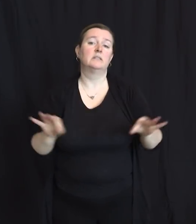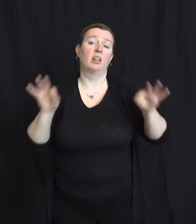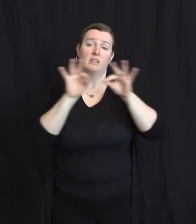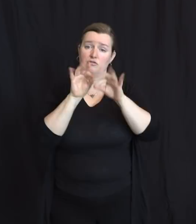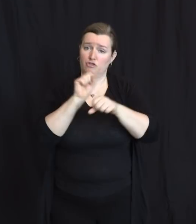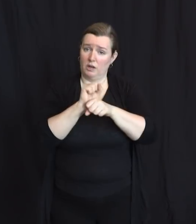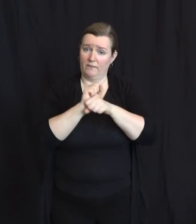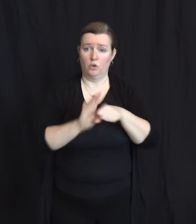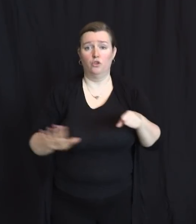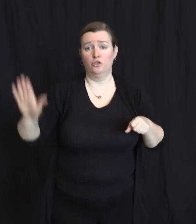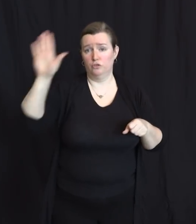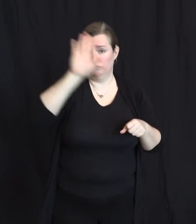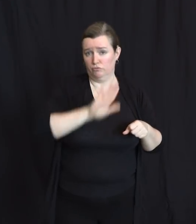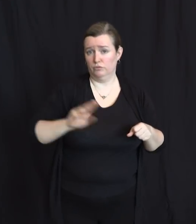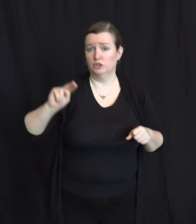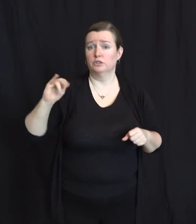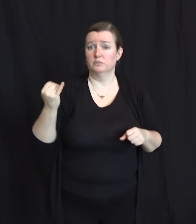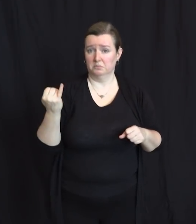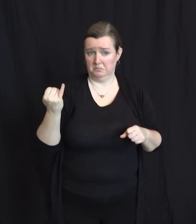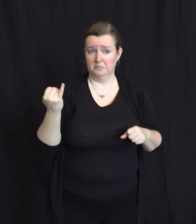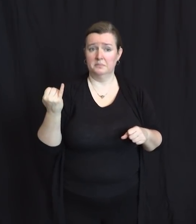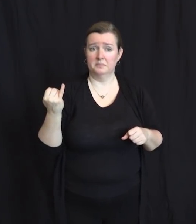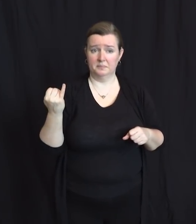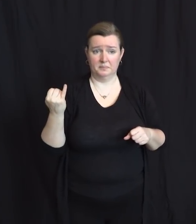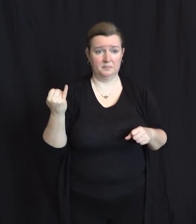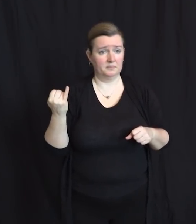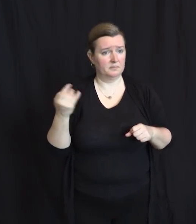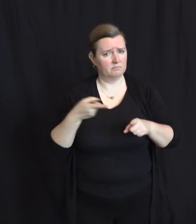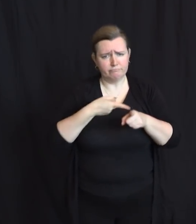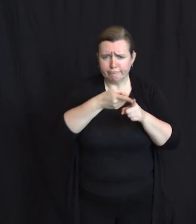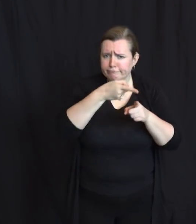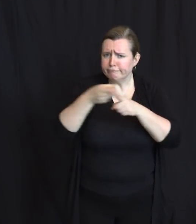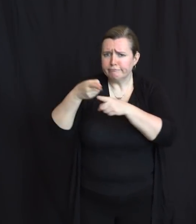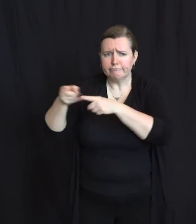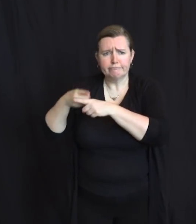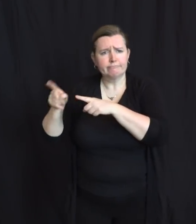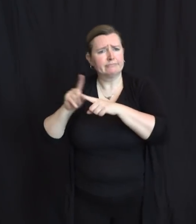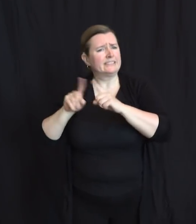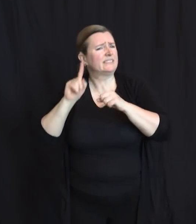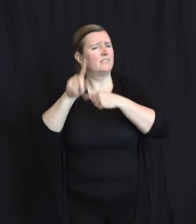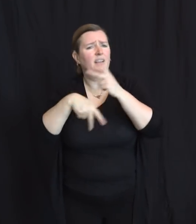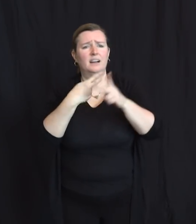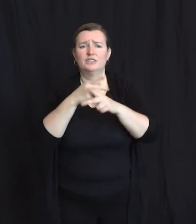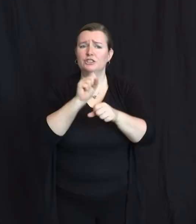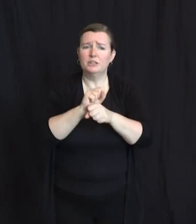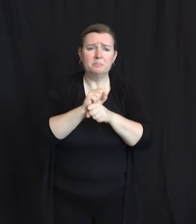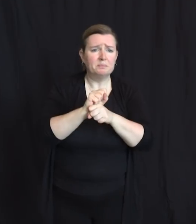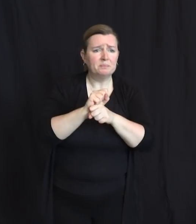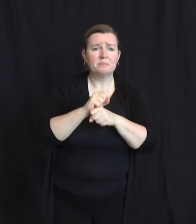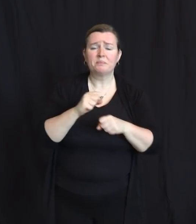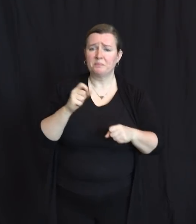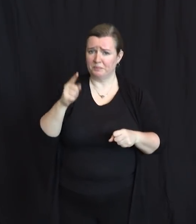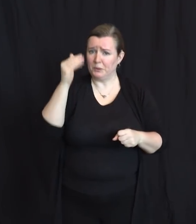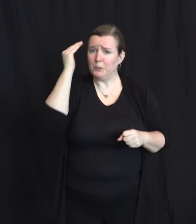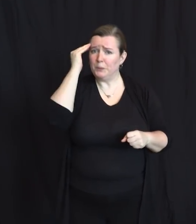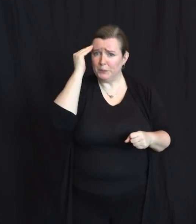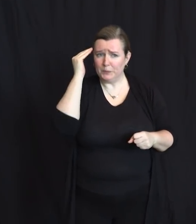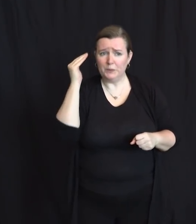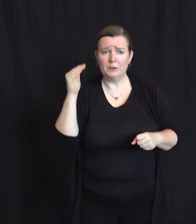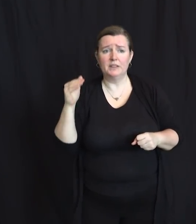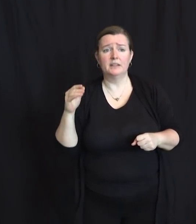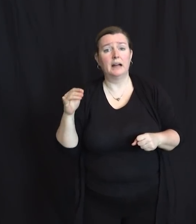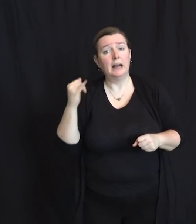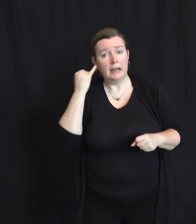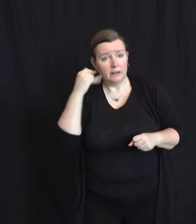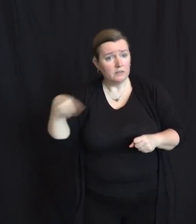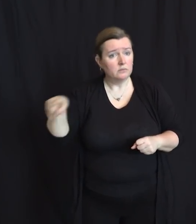state and across an array of industries. And a reminder that anyone who has left their